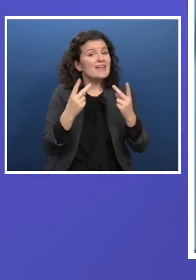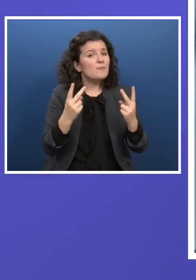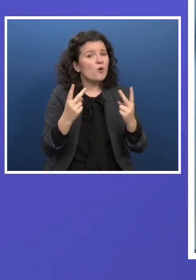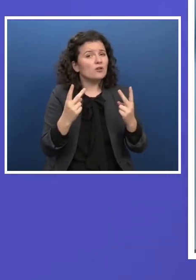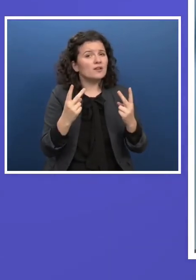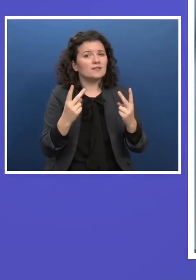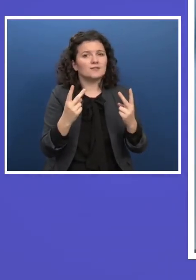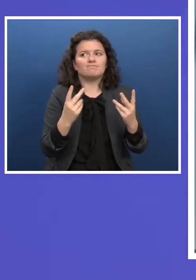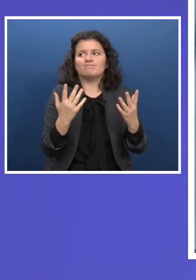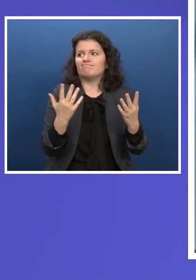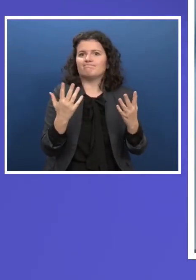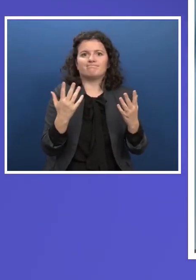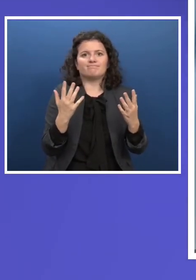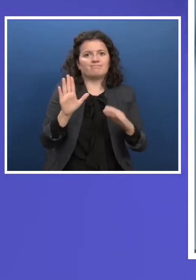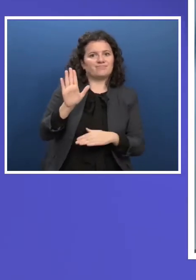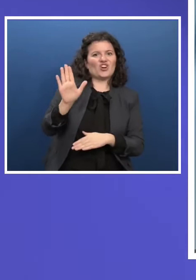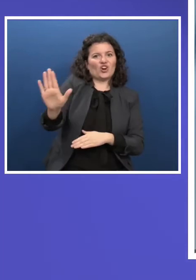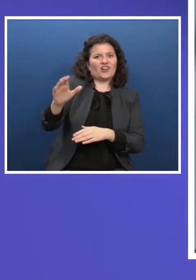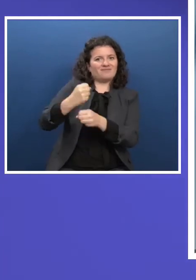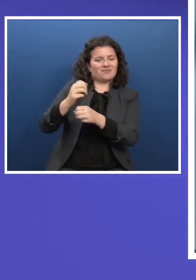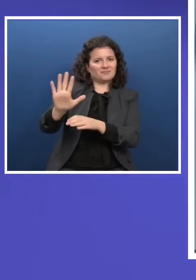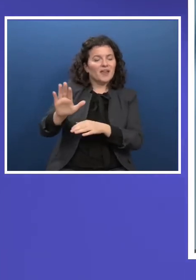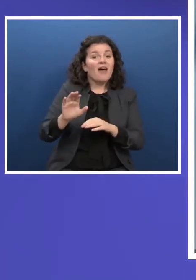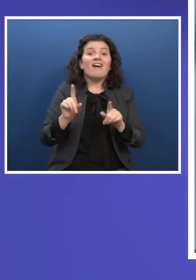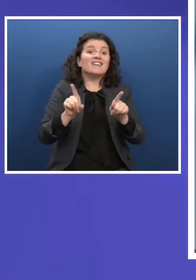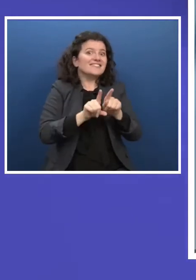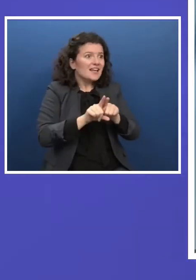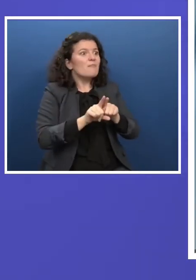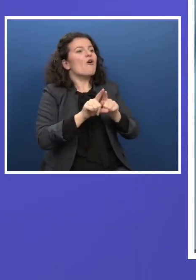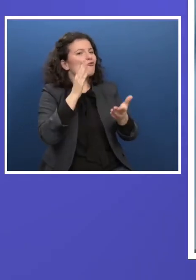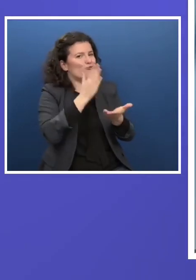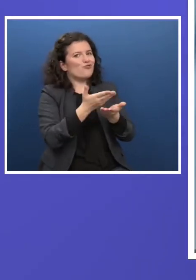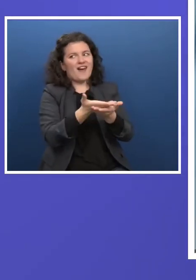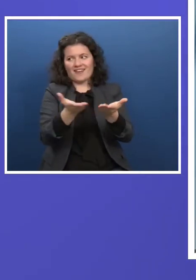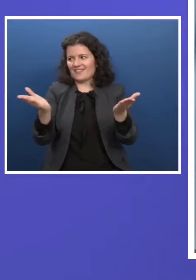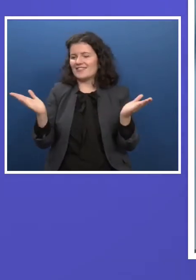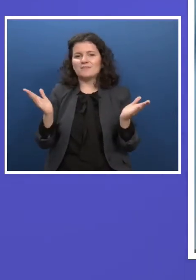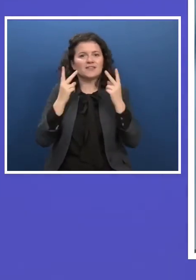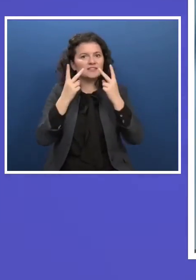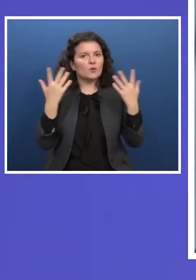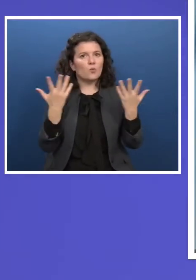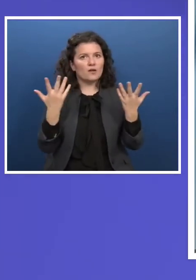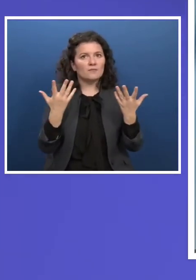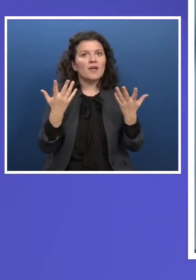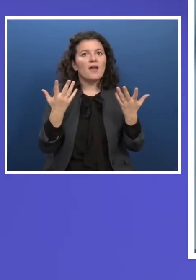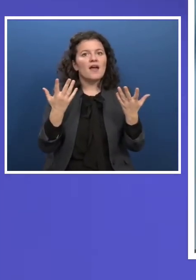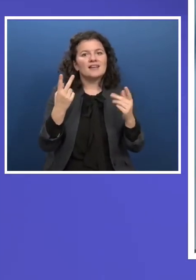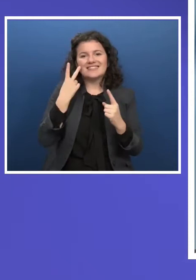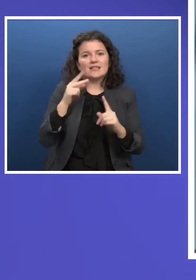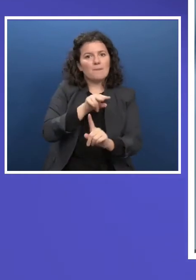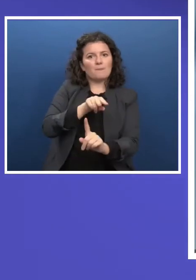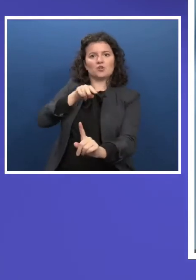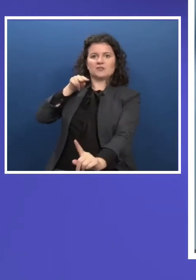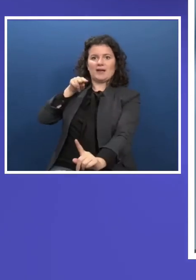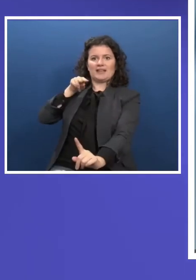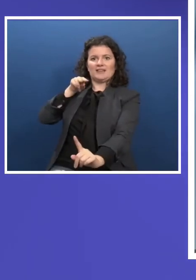experience. We need to take a perspective which is, yes, for help, but actually situates within the broader